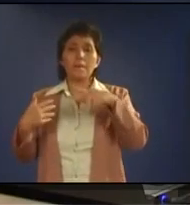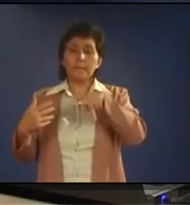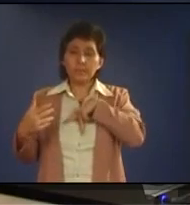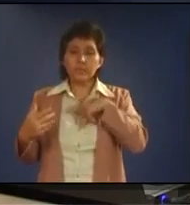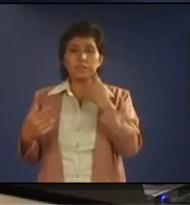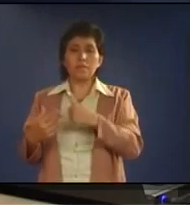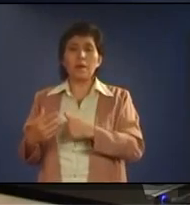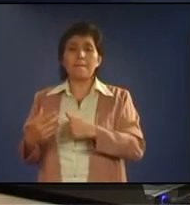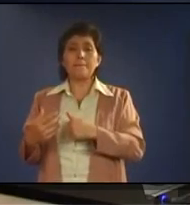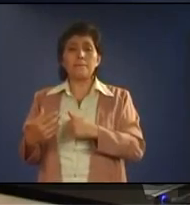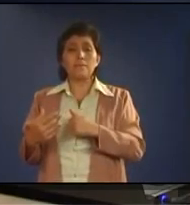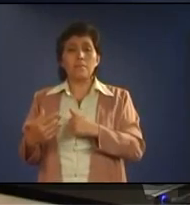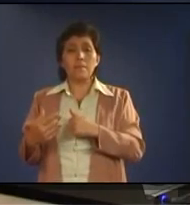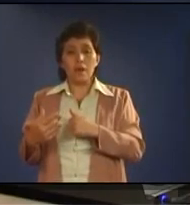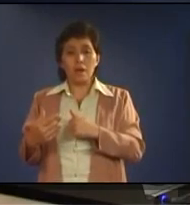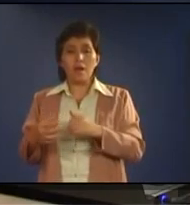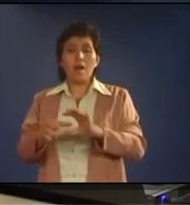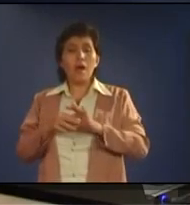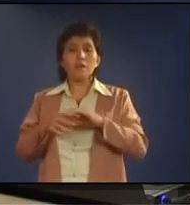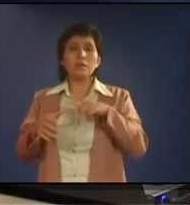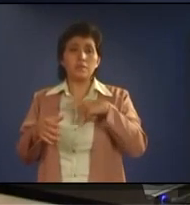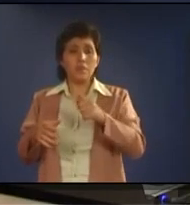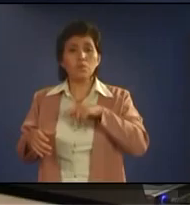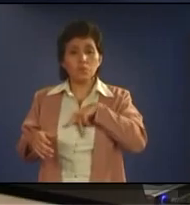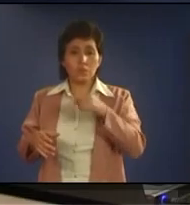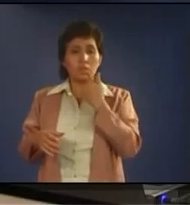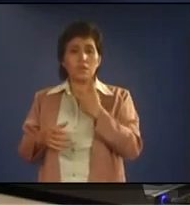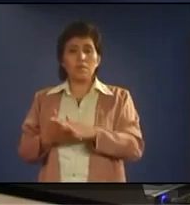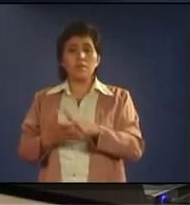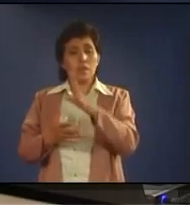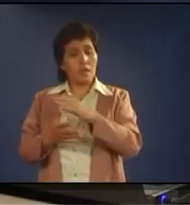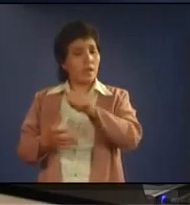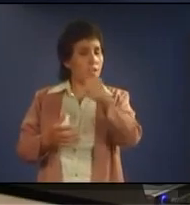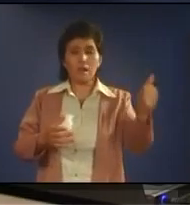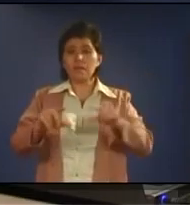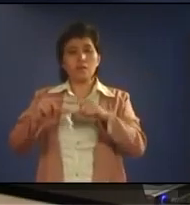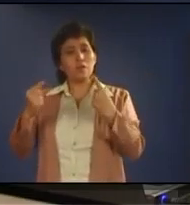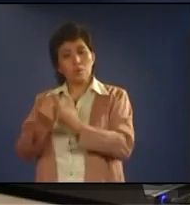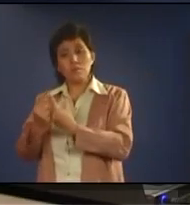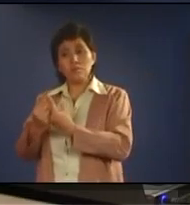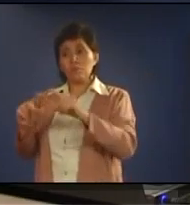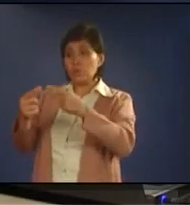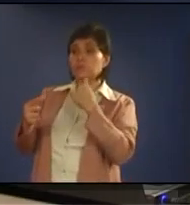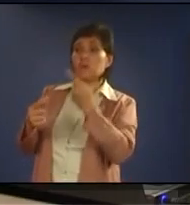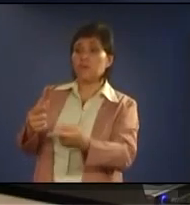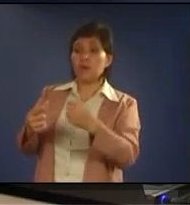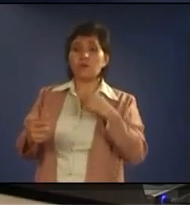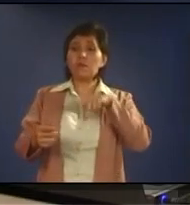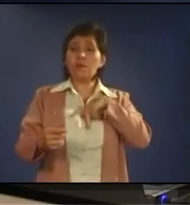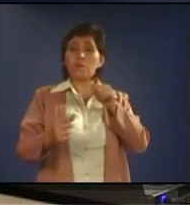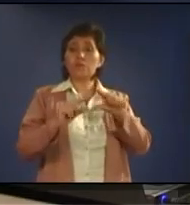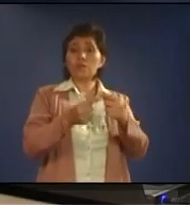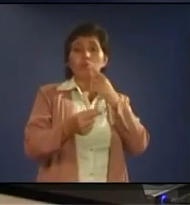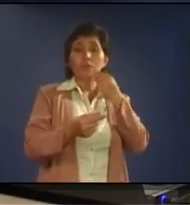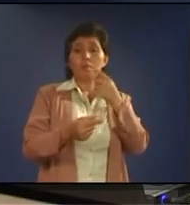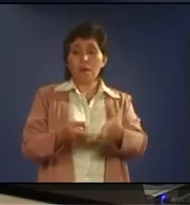into your groups, I mean, most probably they would go into any other groups that are willing to accept them. I mean, be it